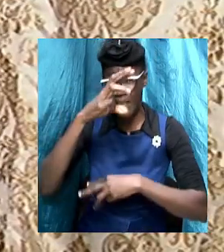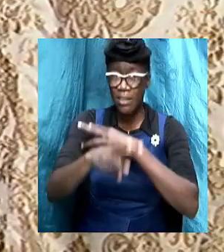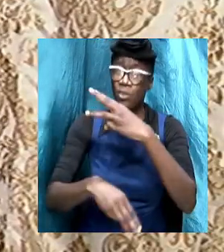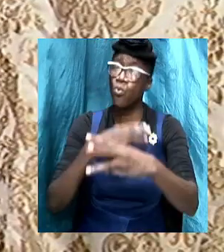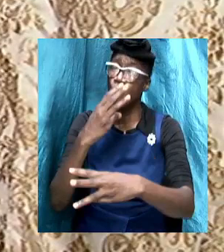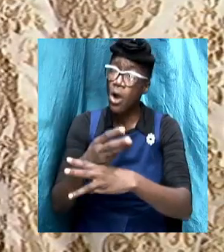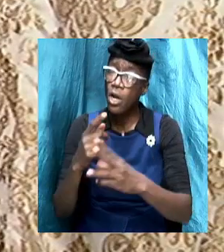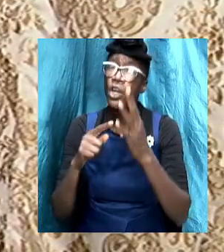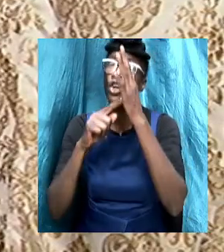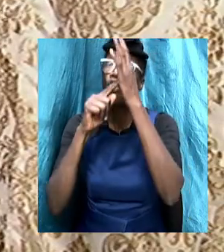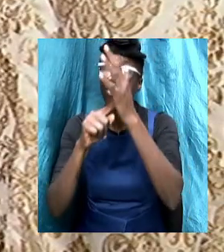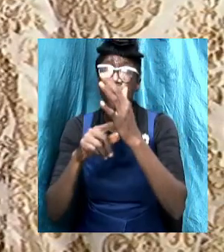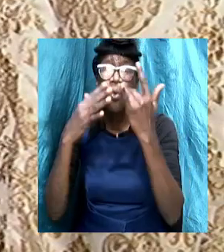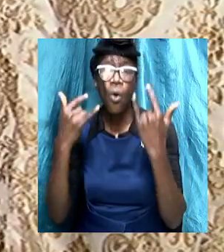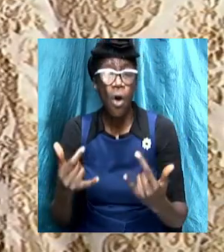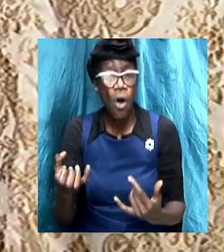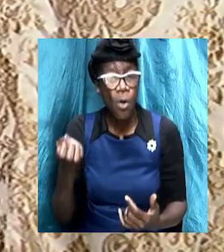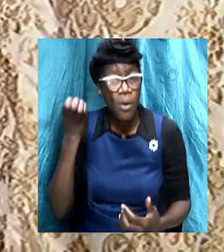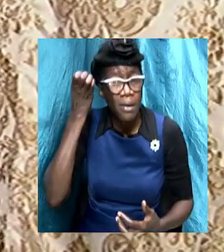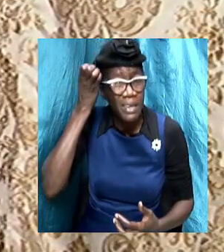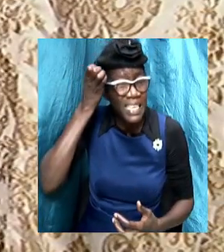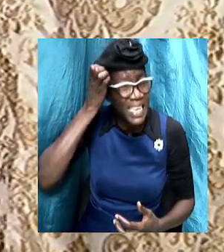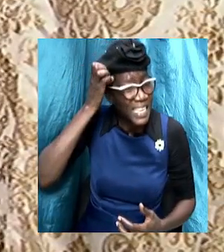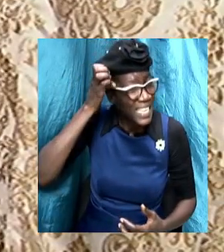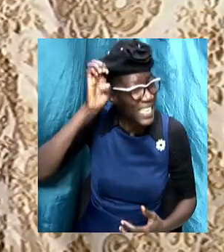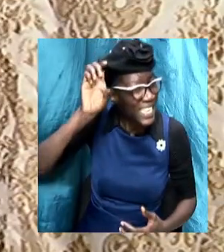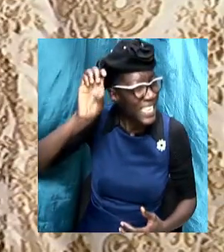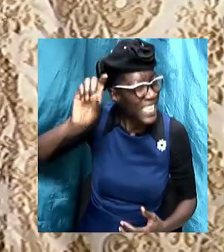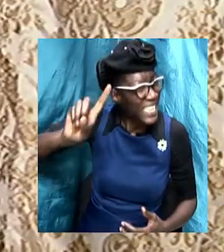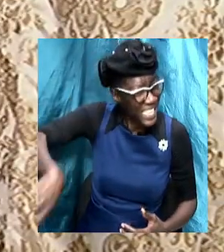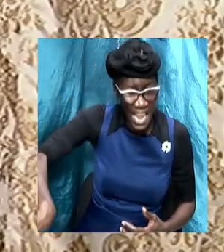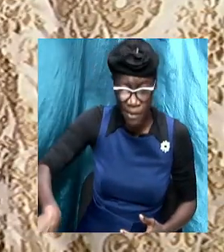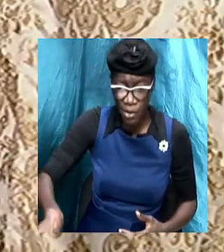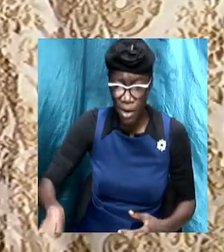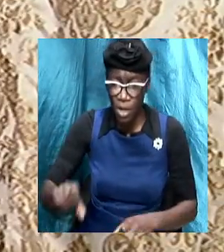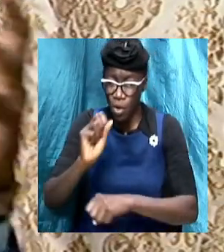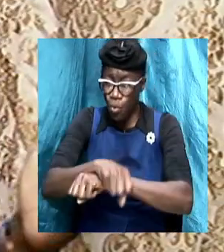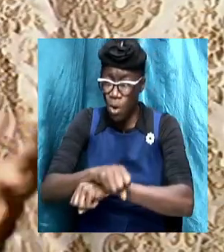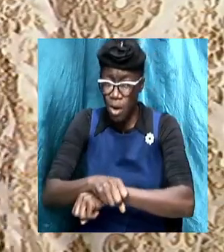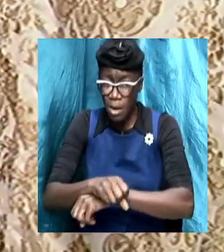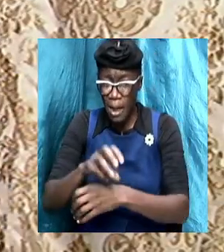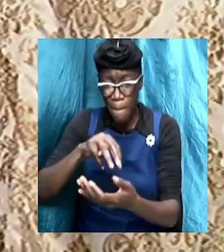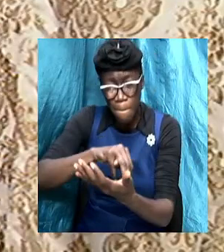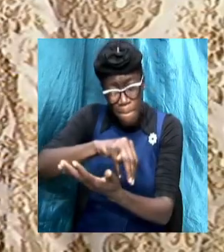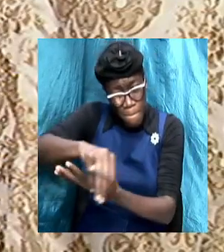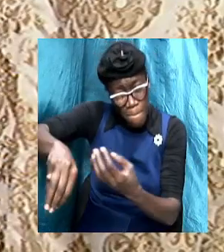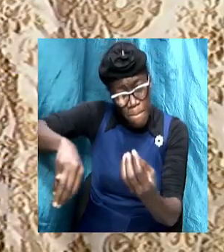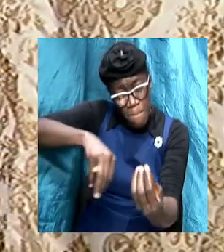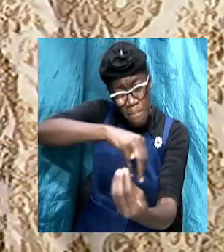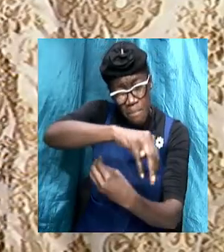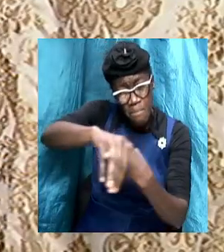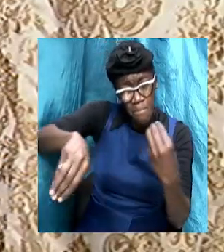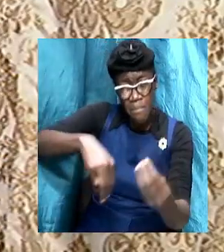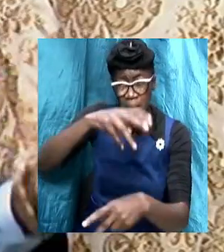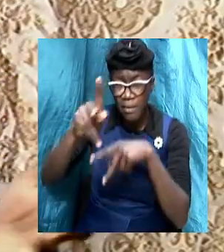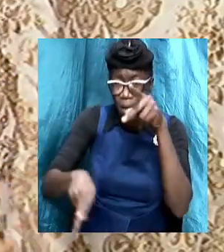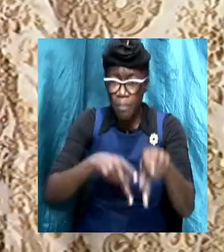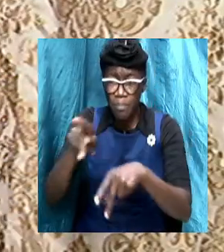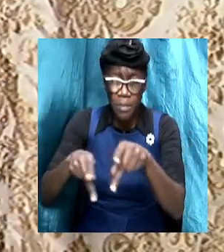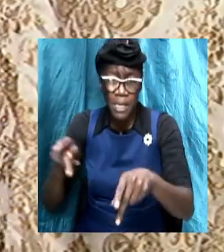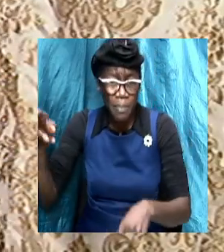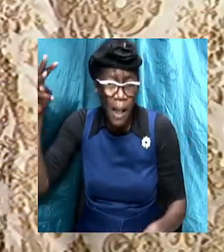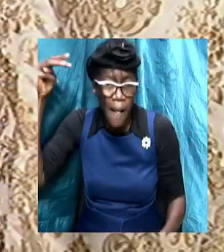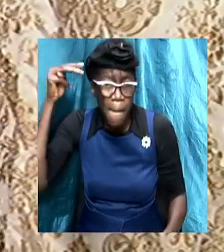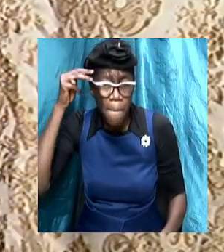the devil operates and how messed up the devil is and how messed up he has messed up people's mind to that you can't even identify